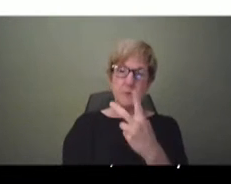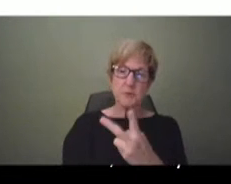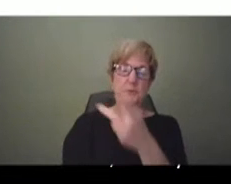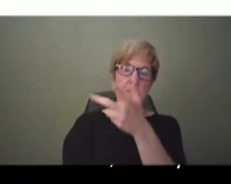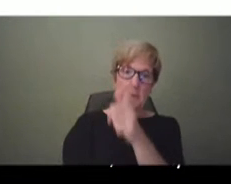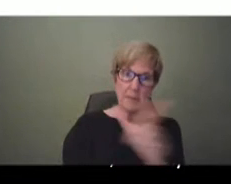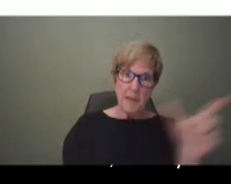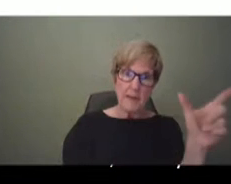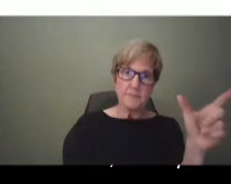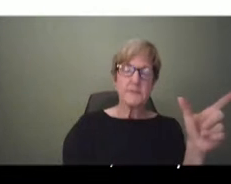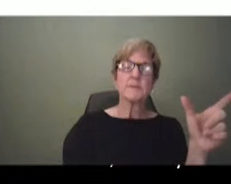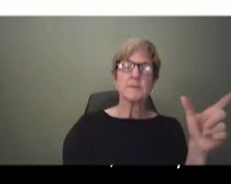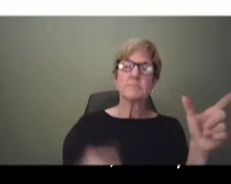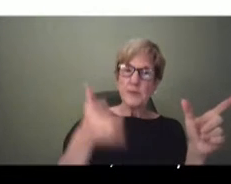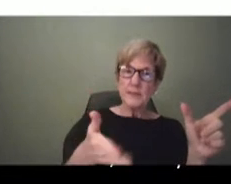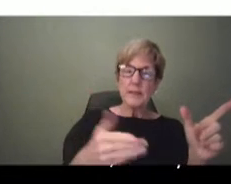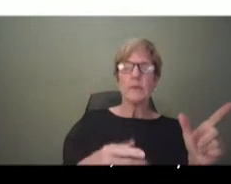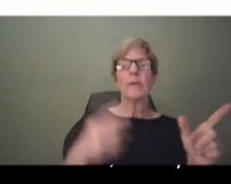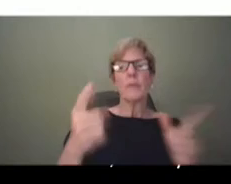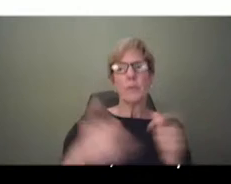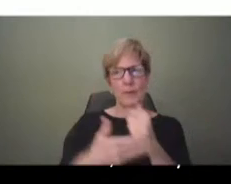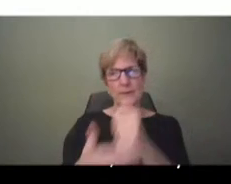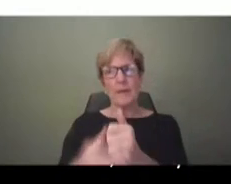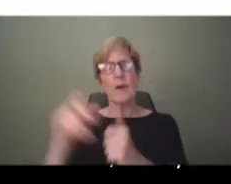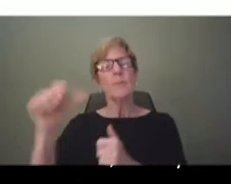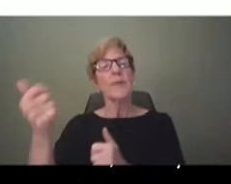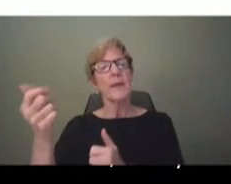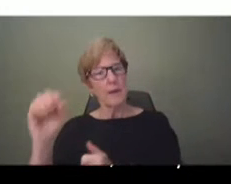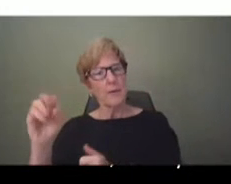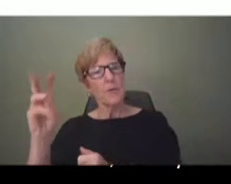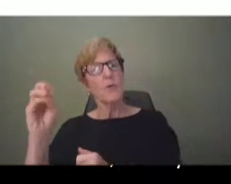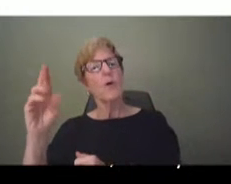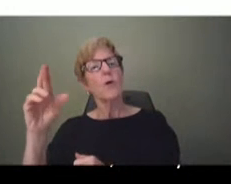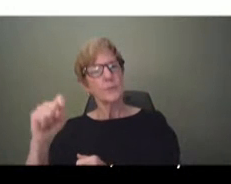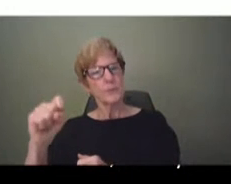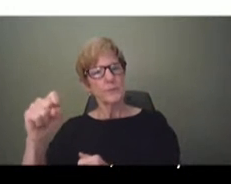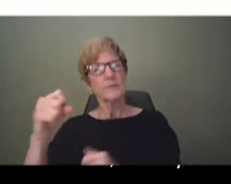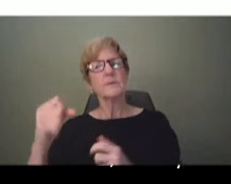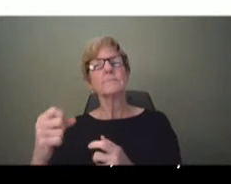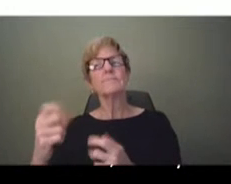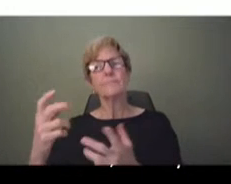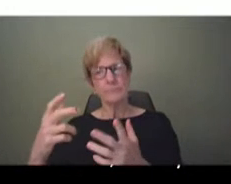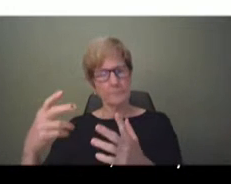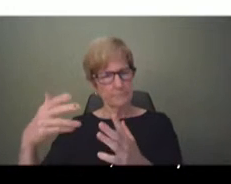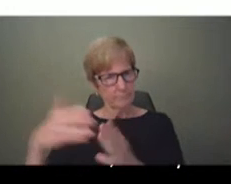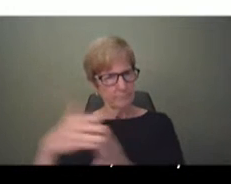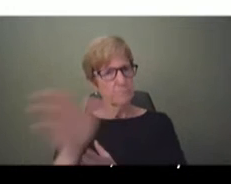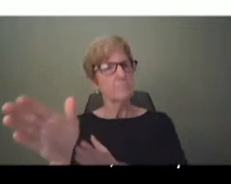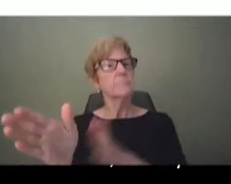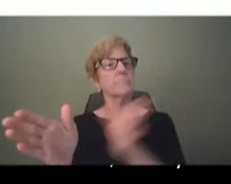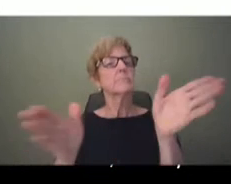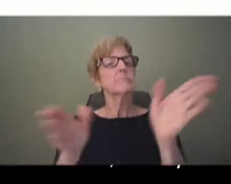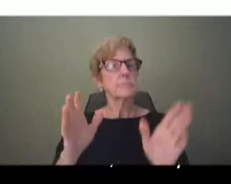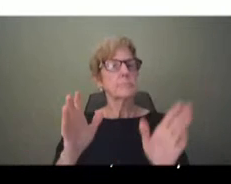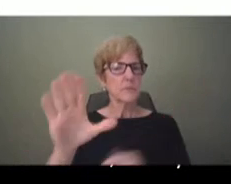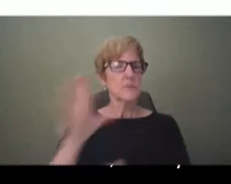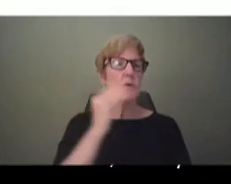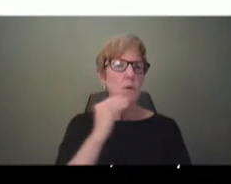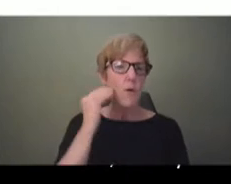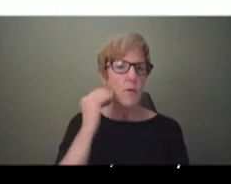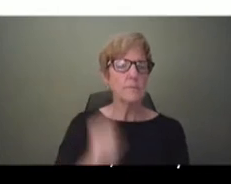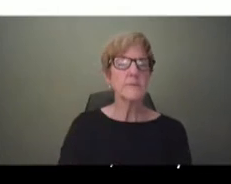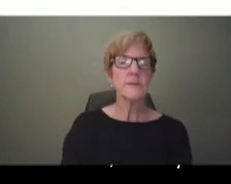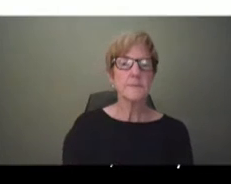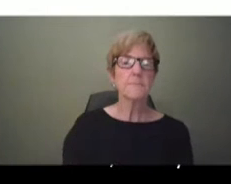existing Creston to help the other property owners within the area to access their their their homes as well as right